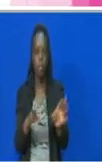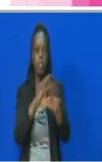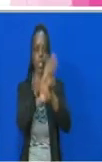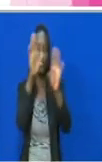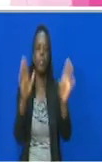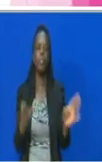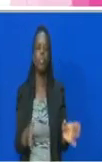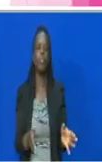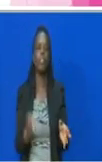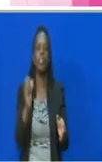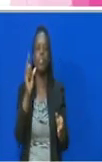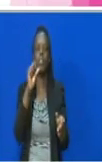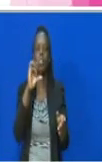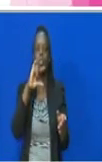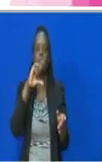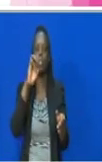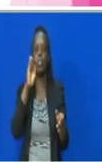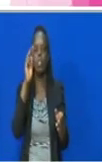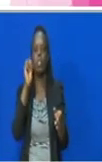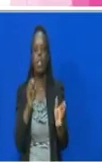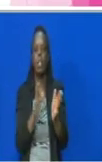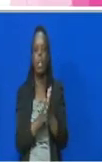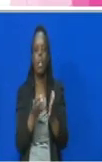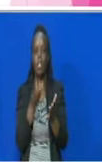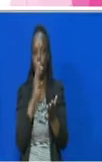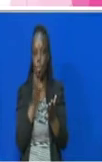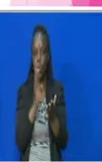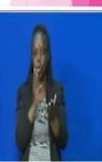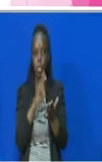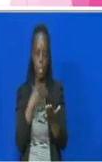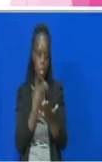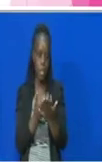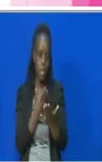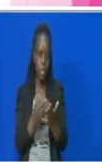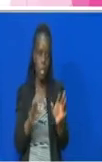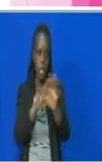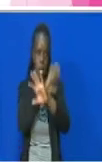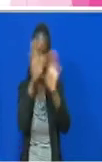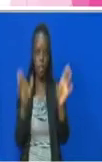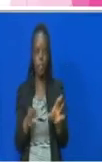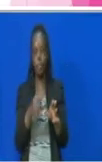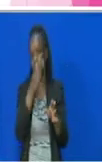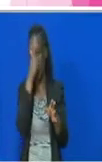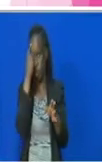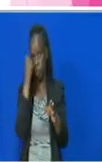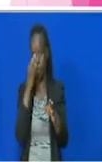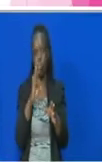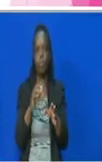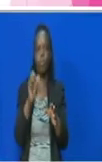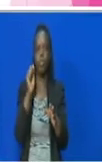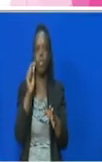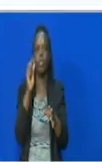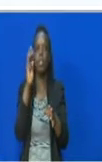oxygen and the air and the water in the atmosphere. Note that due to the atmospheric